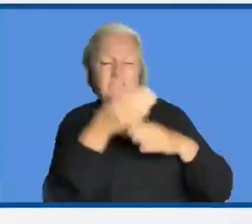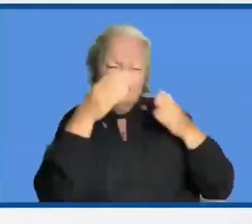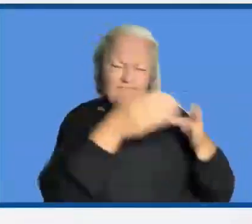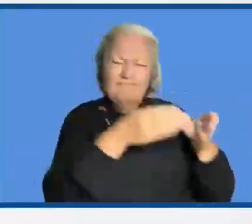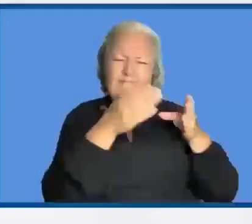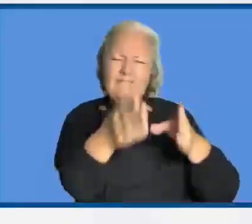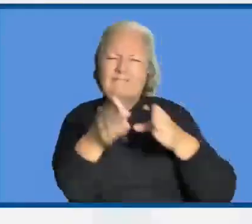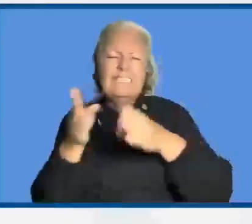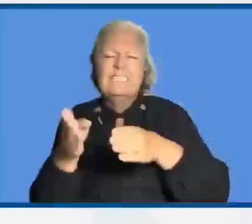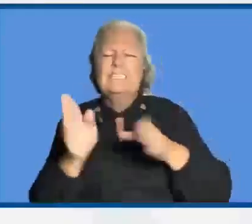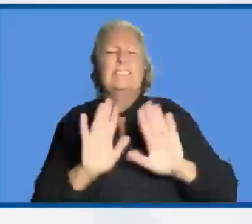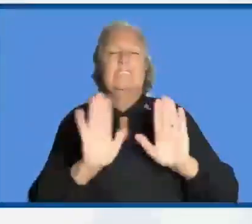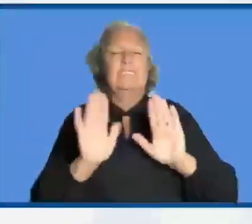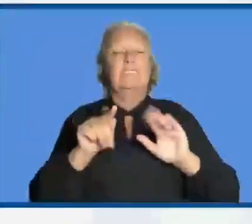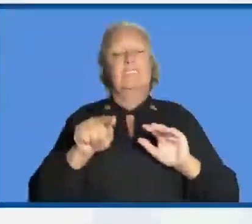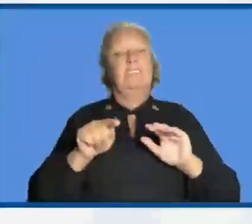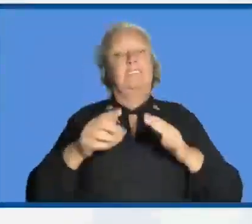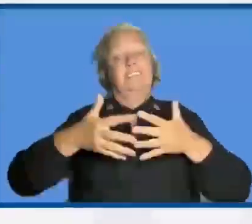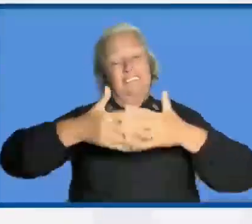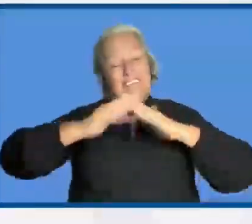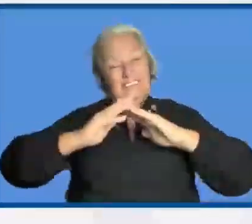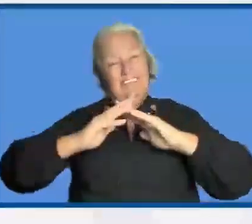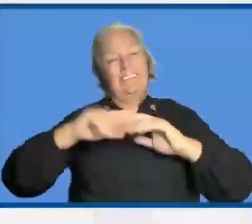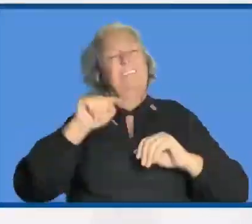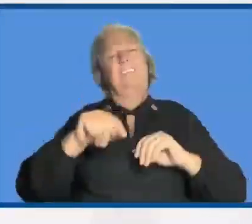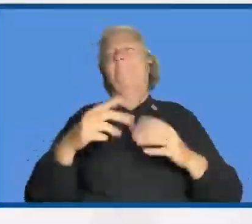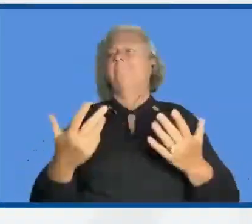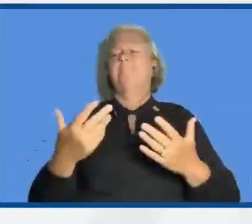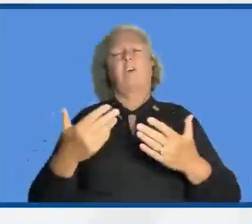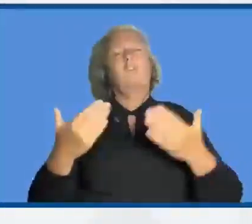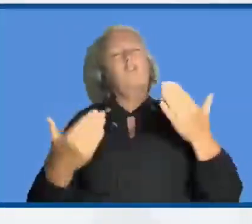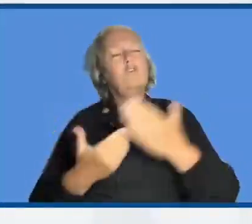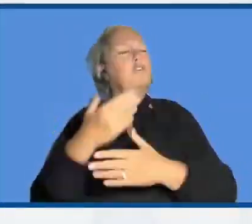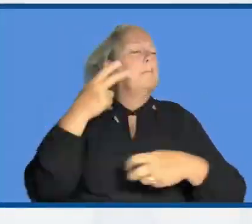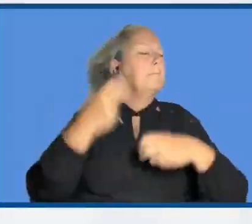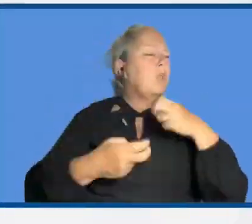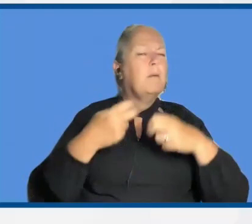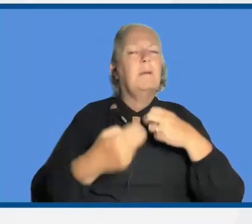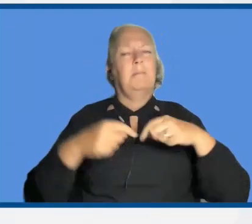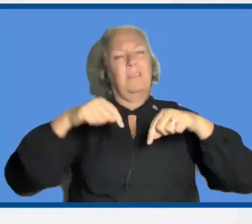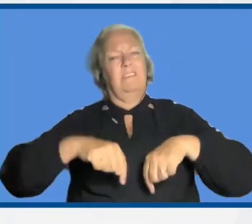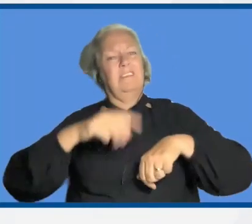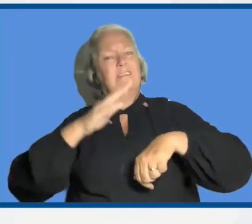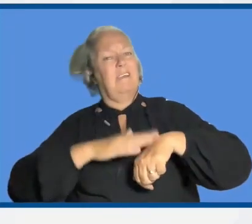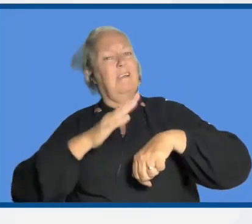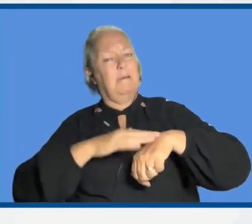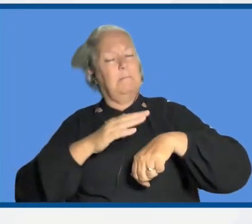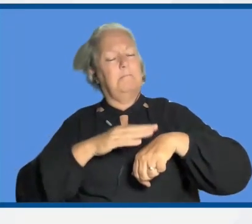the foundation and how to face the new problems of this new era. Thank you. Thank you very